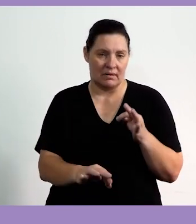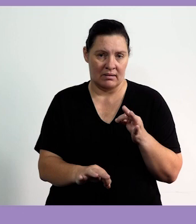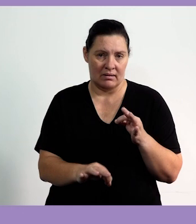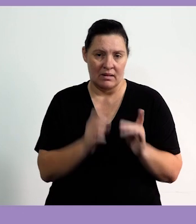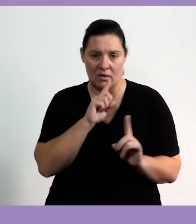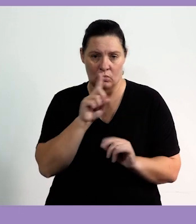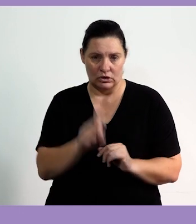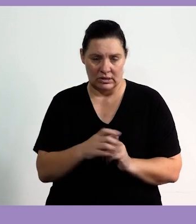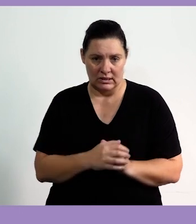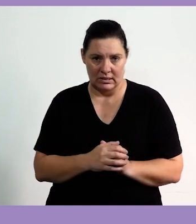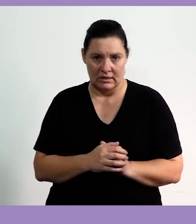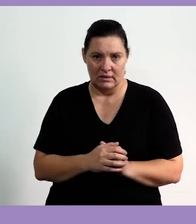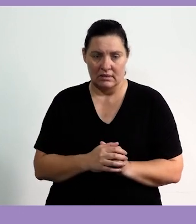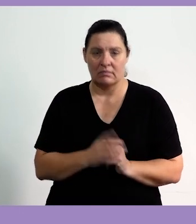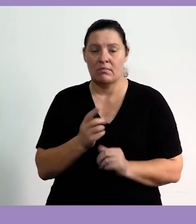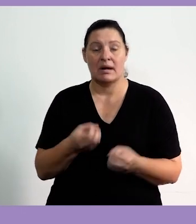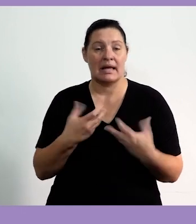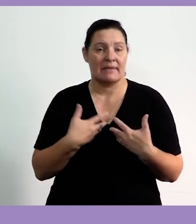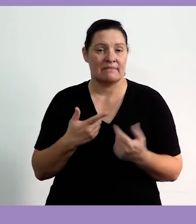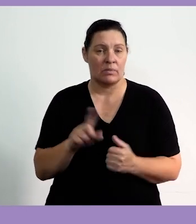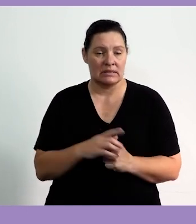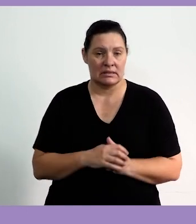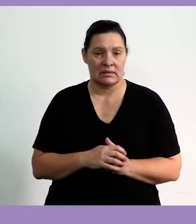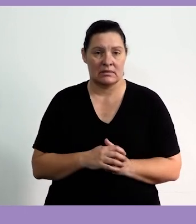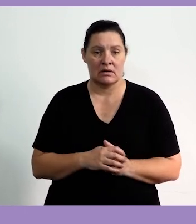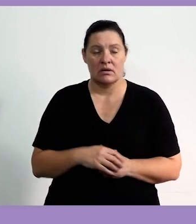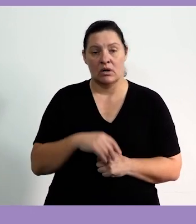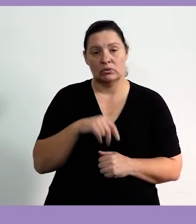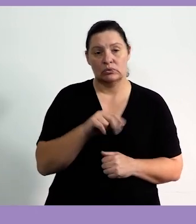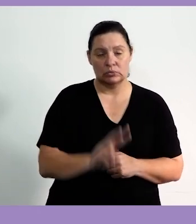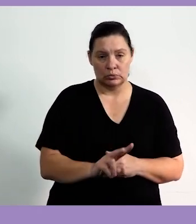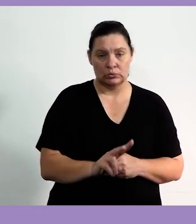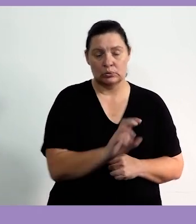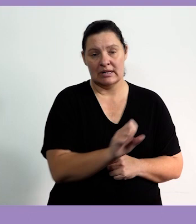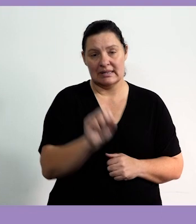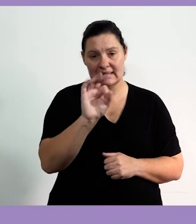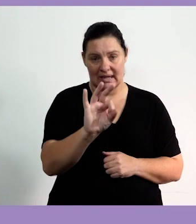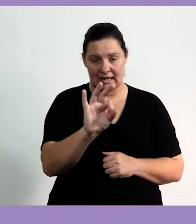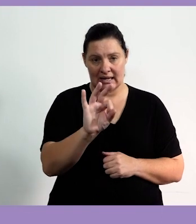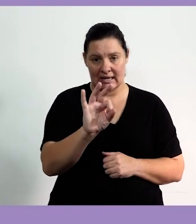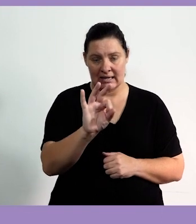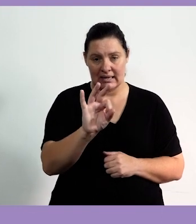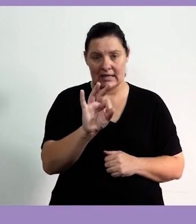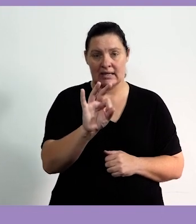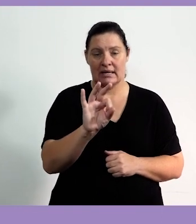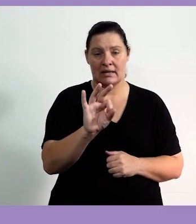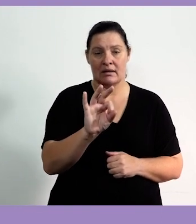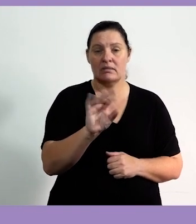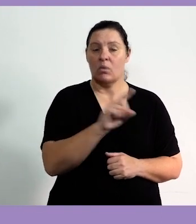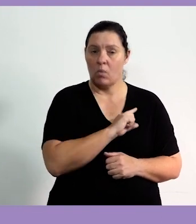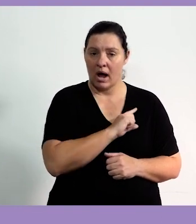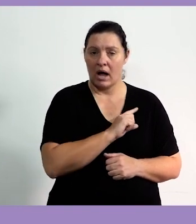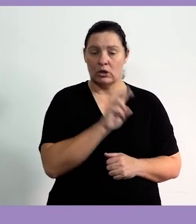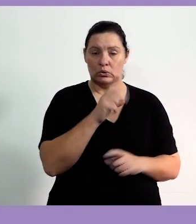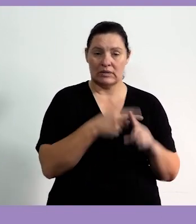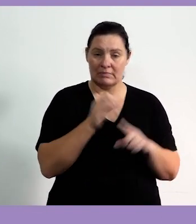to simplify our question, and that will give us a 2 multiplied by 3, because 2